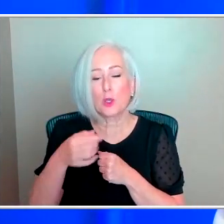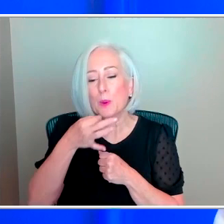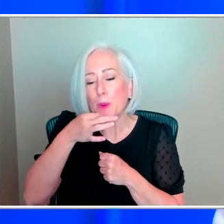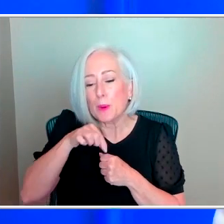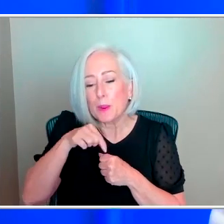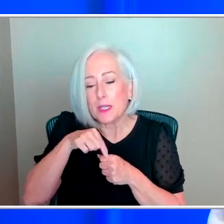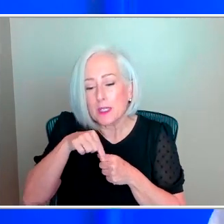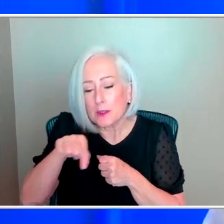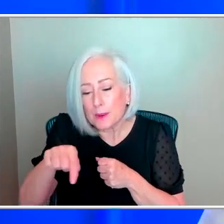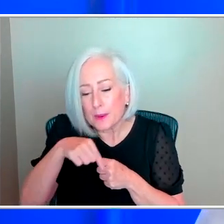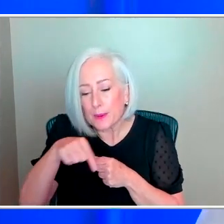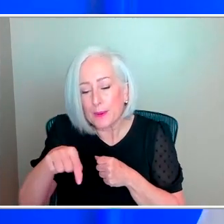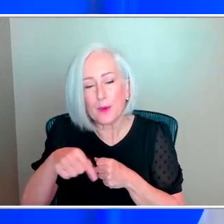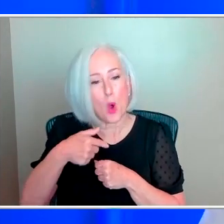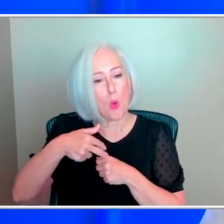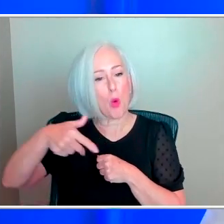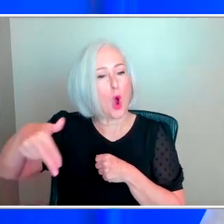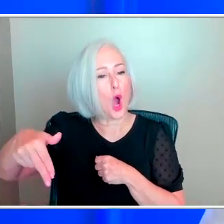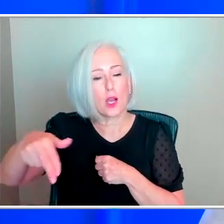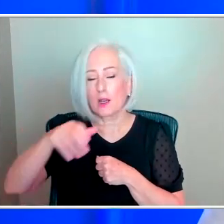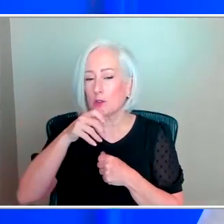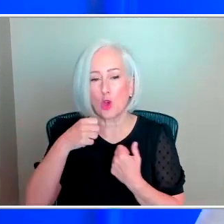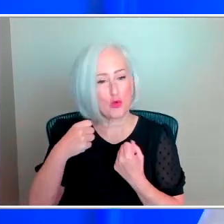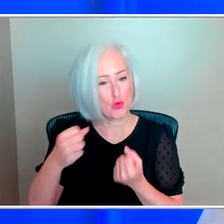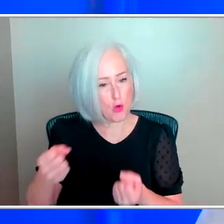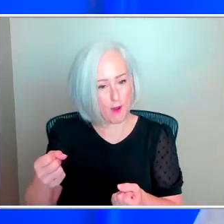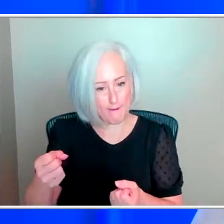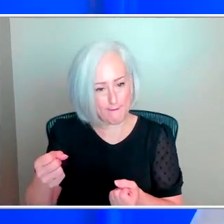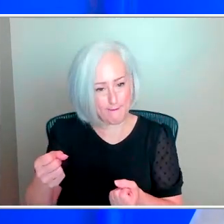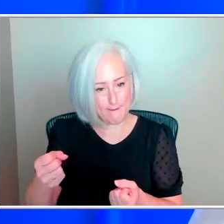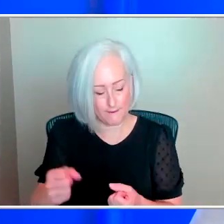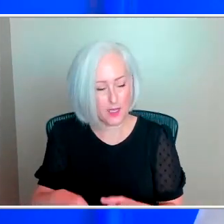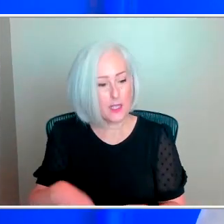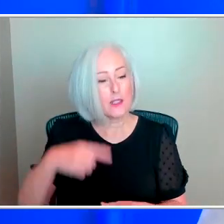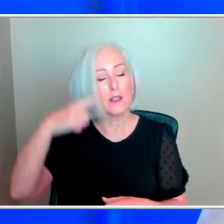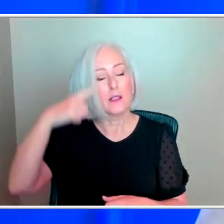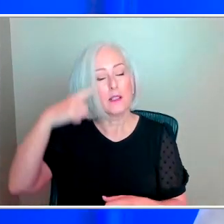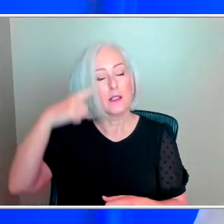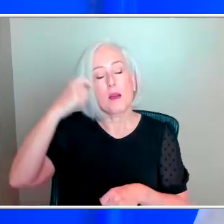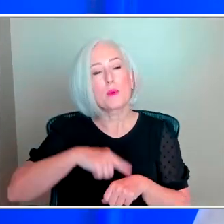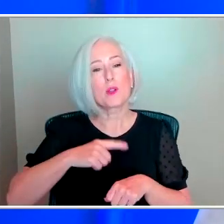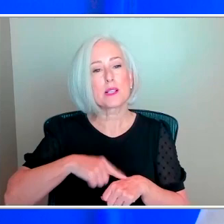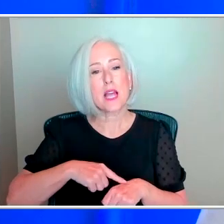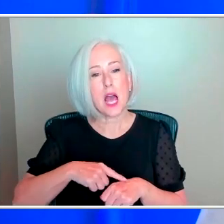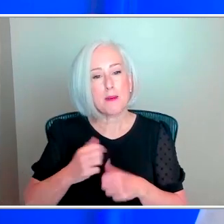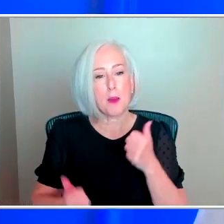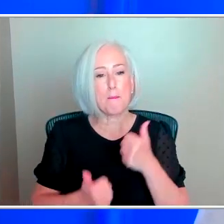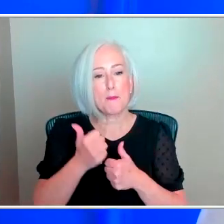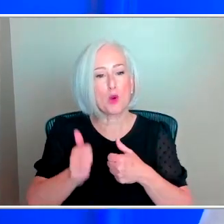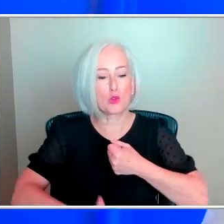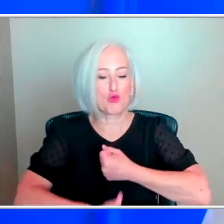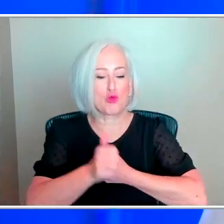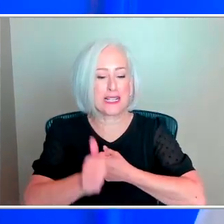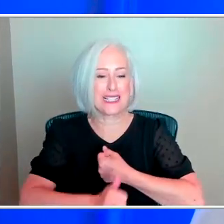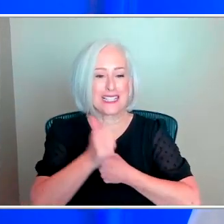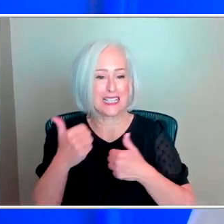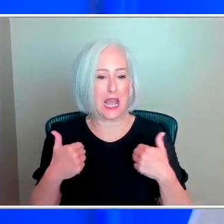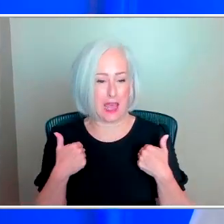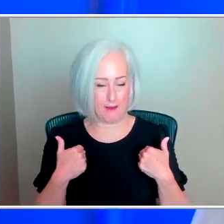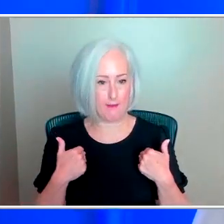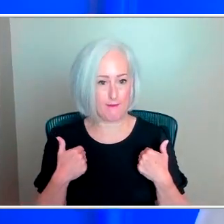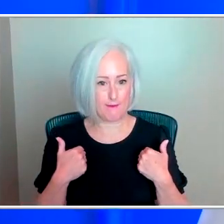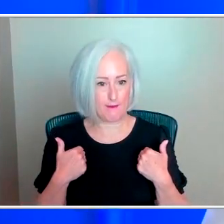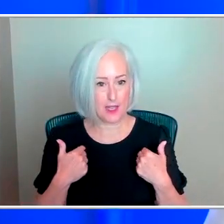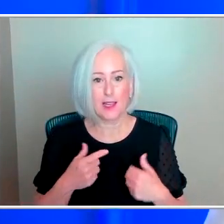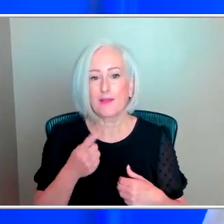it. Okay. And in the summer here, when it's most at risk, they're always telling you to fill your gas